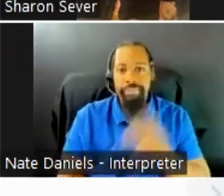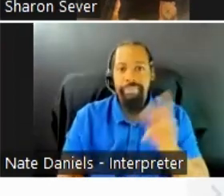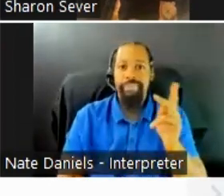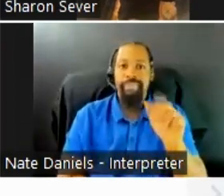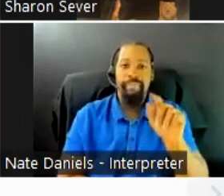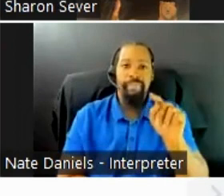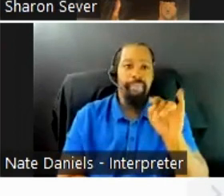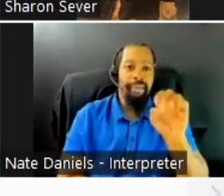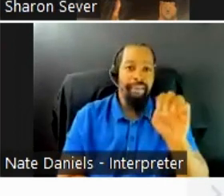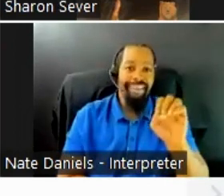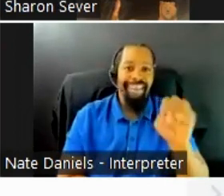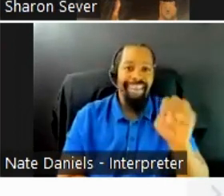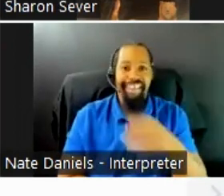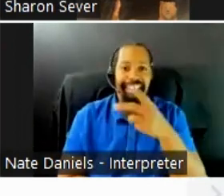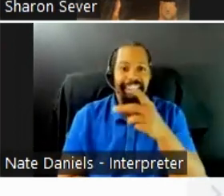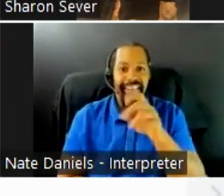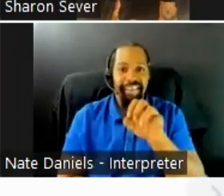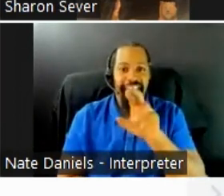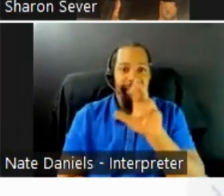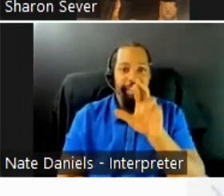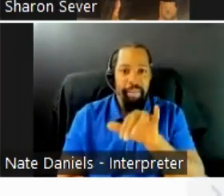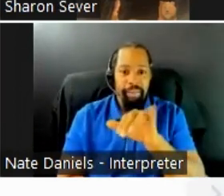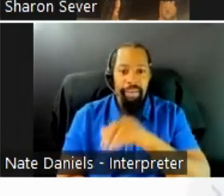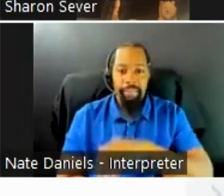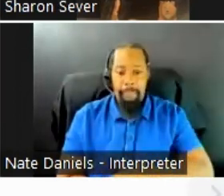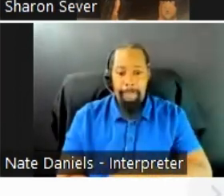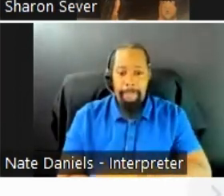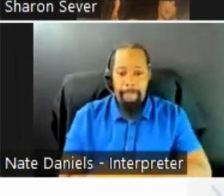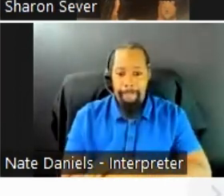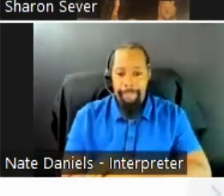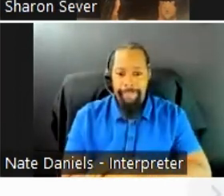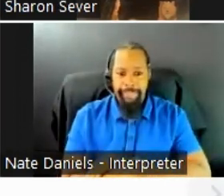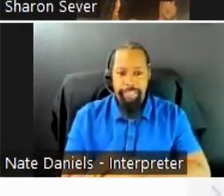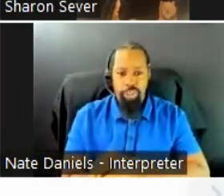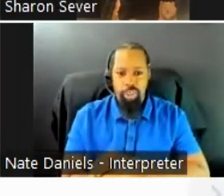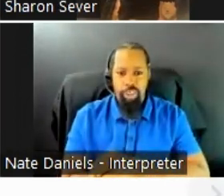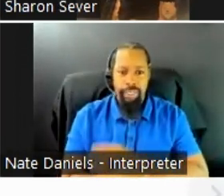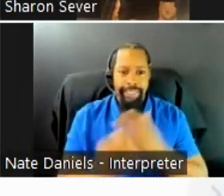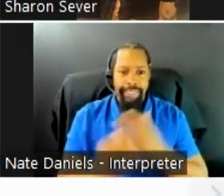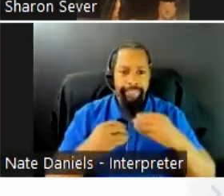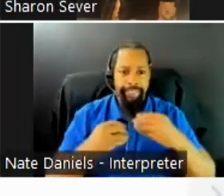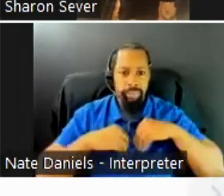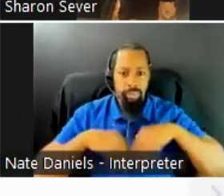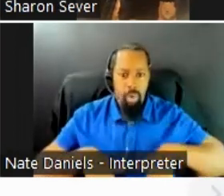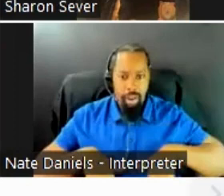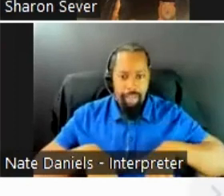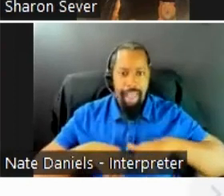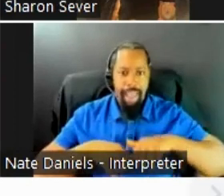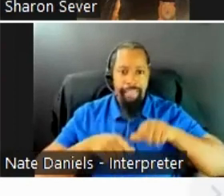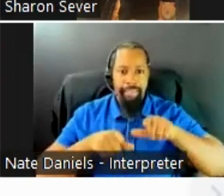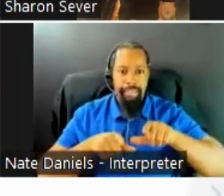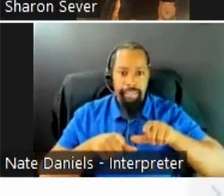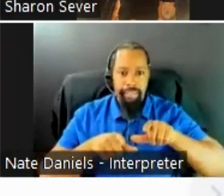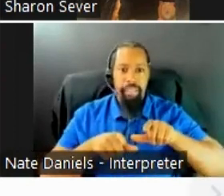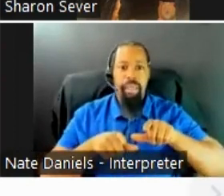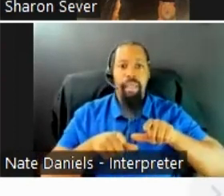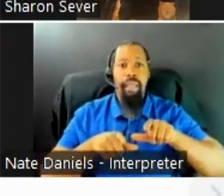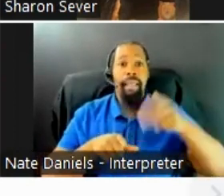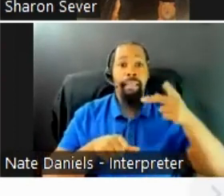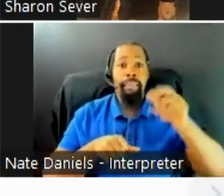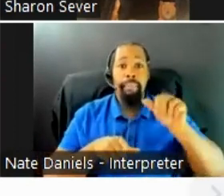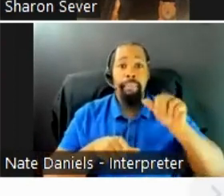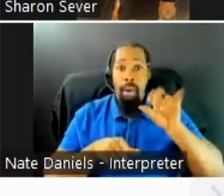right. Katy Perry wore this dress that was presented in Paris in one of our couture